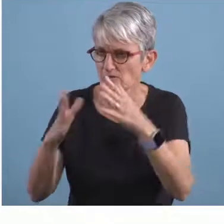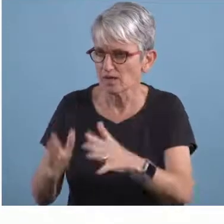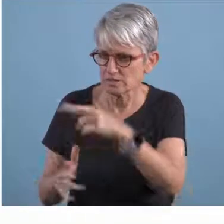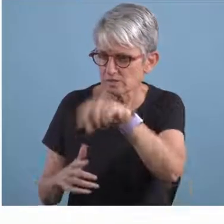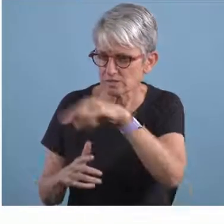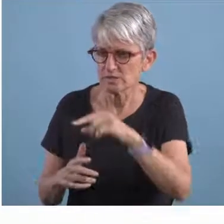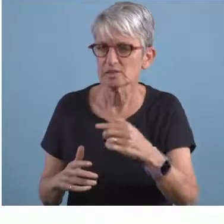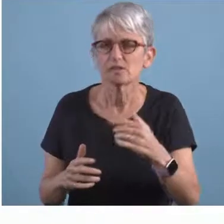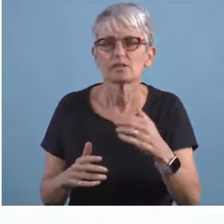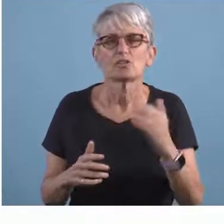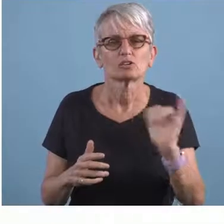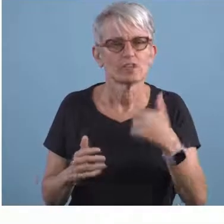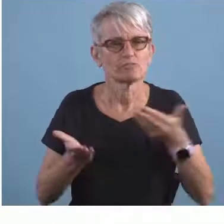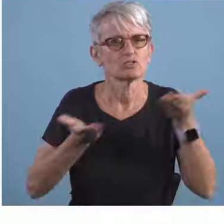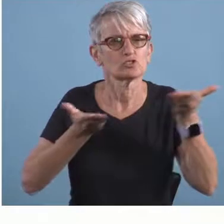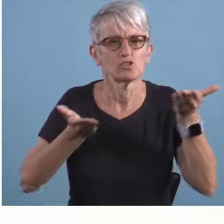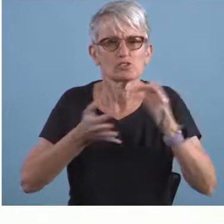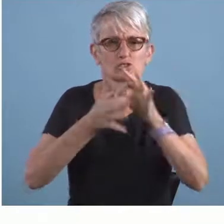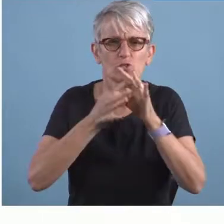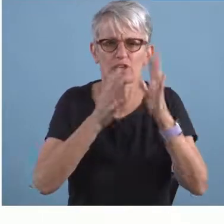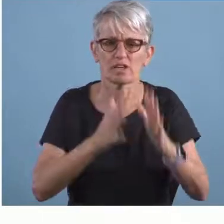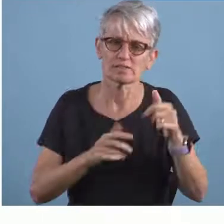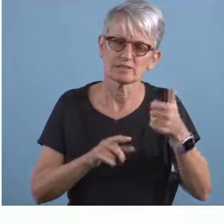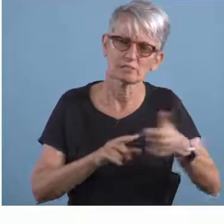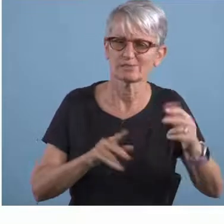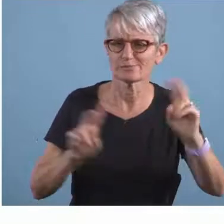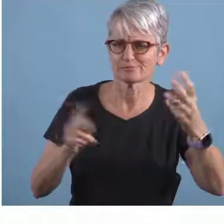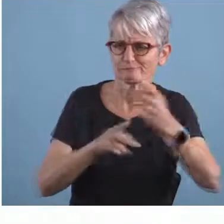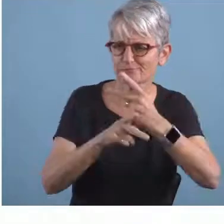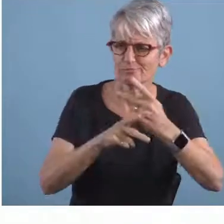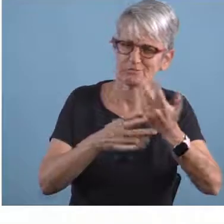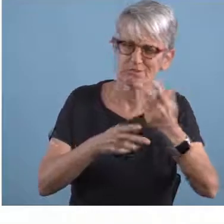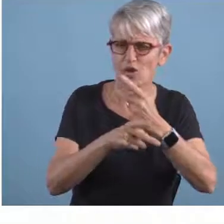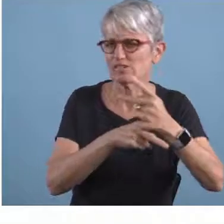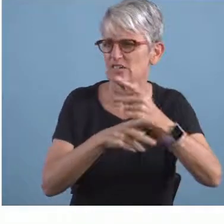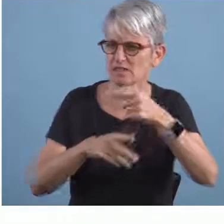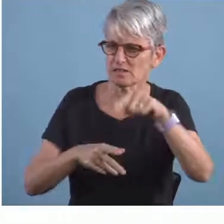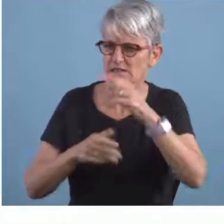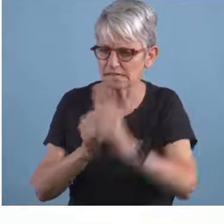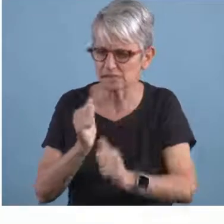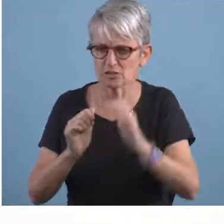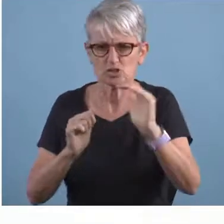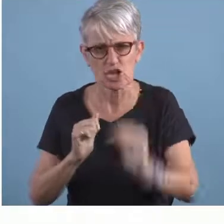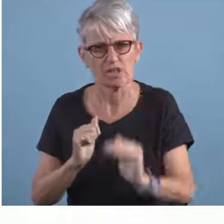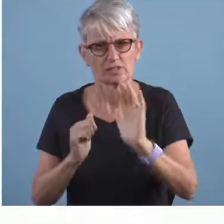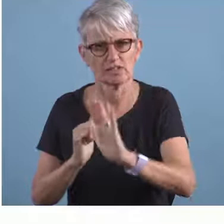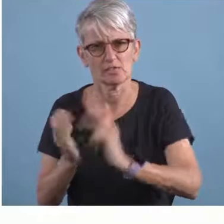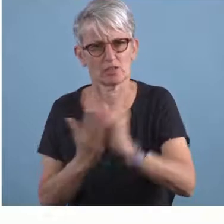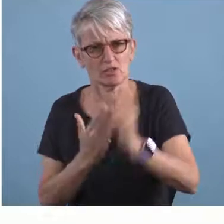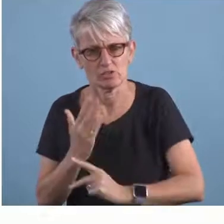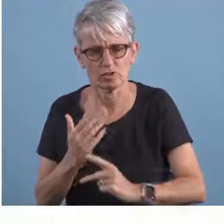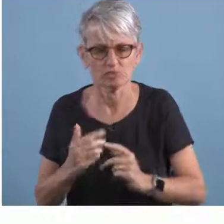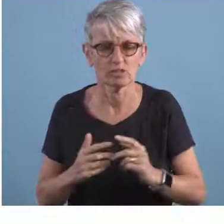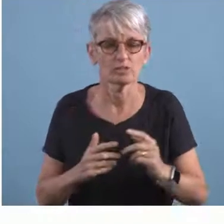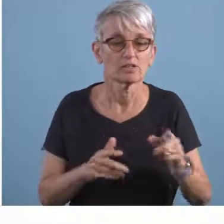service coordinators who are kind of overseers of each child's program. They see the children when they